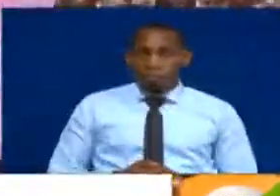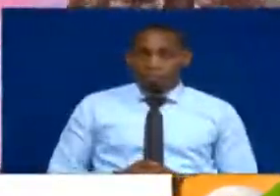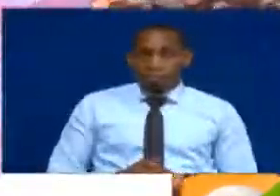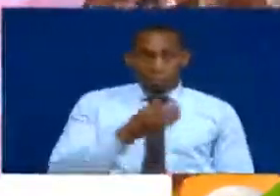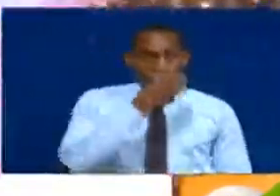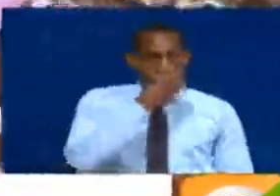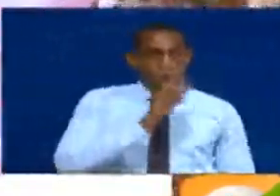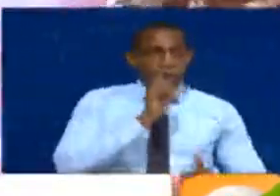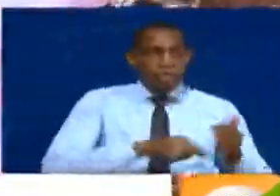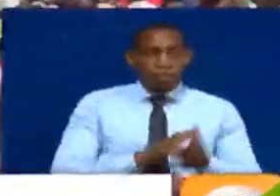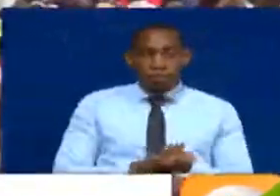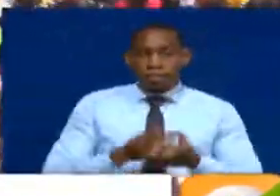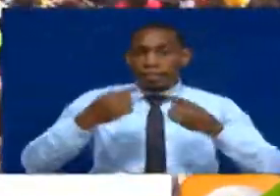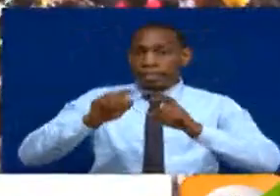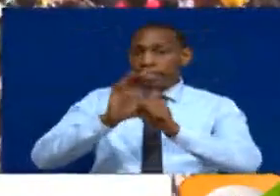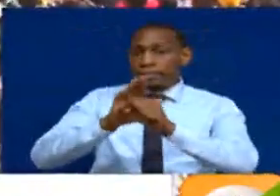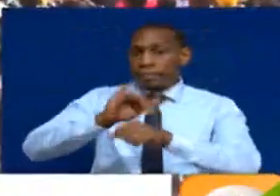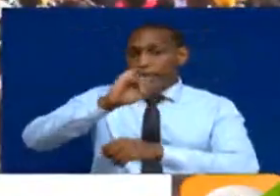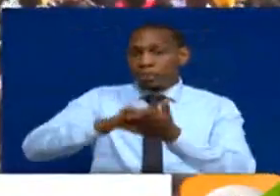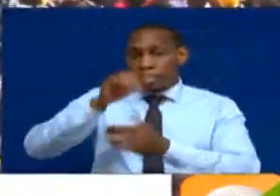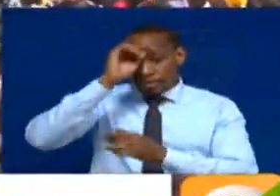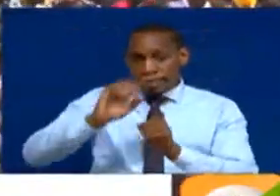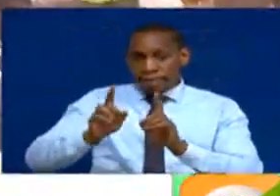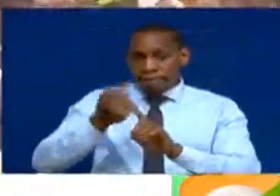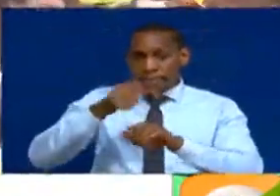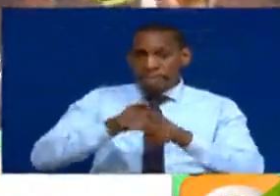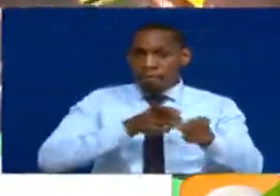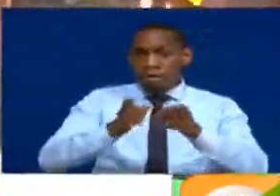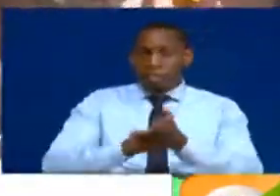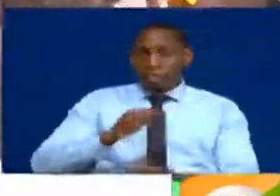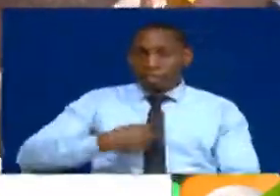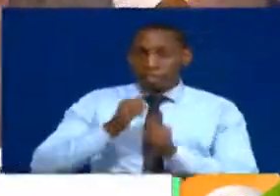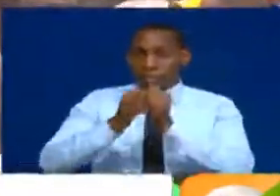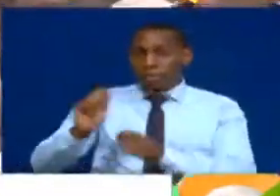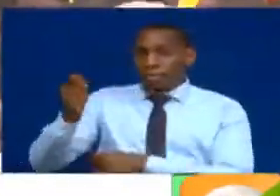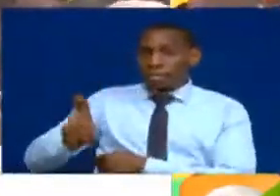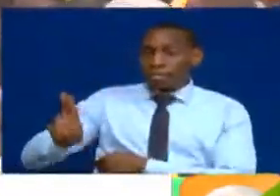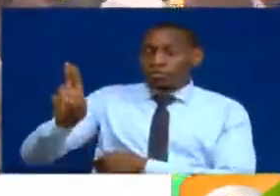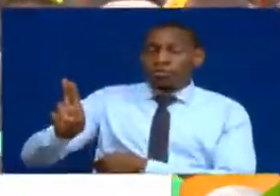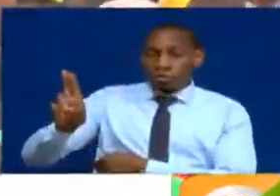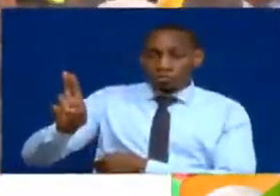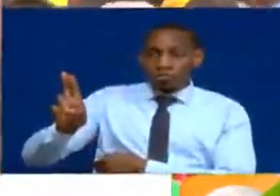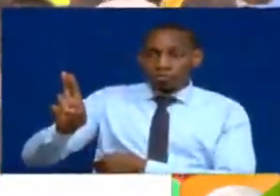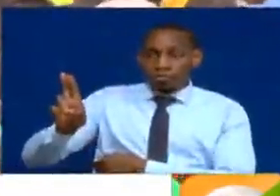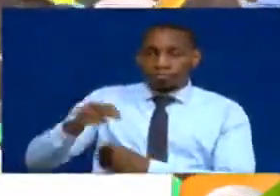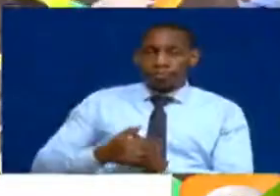the DP claimed there was great success of the Jubilee administration in the first term. Mimi na Rais Uhuru Kenyatta